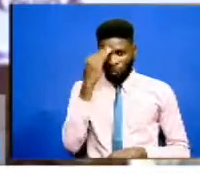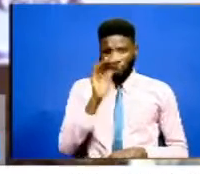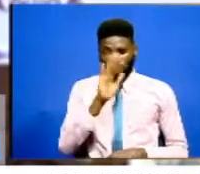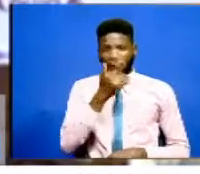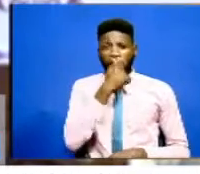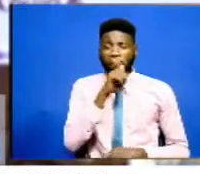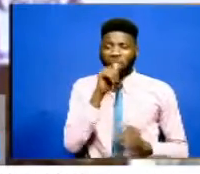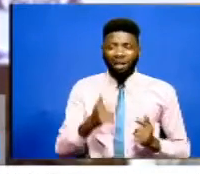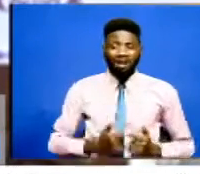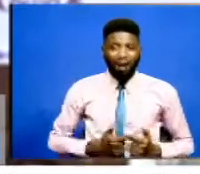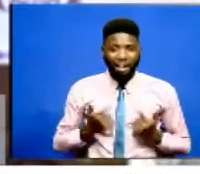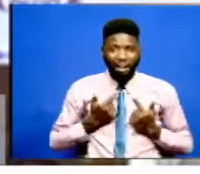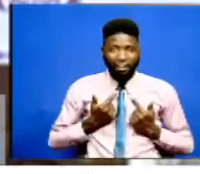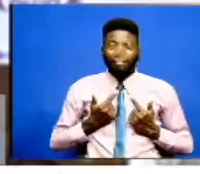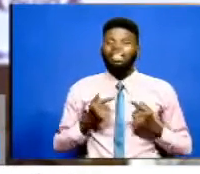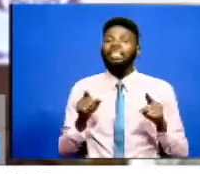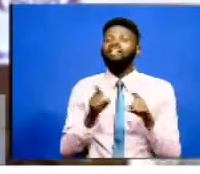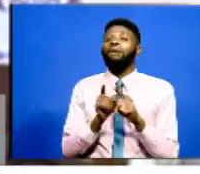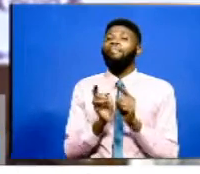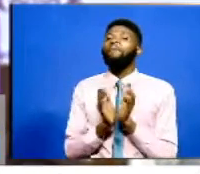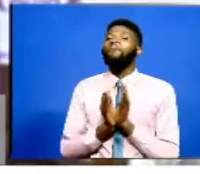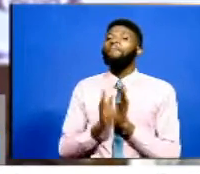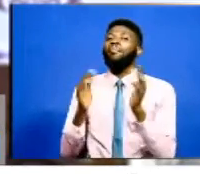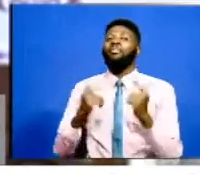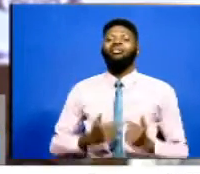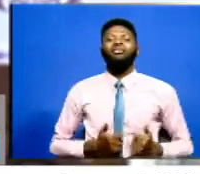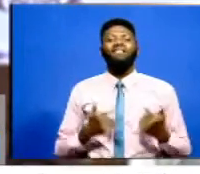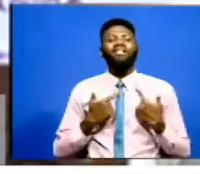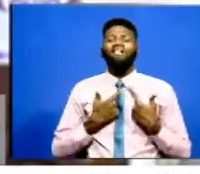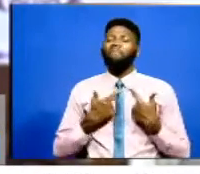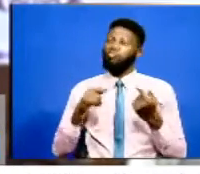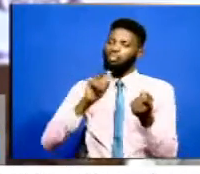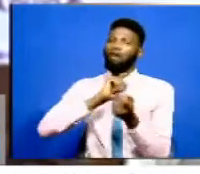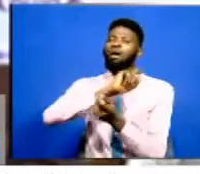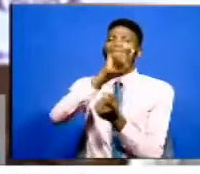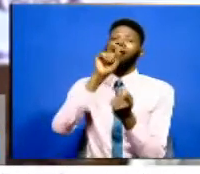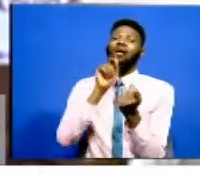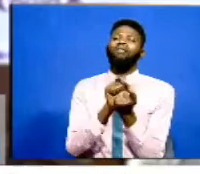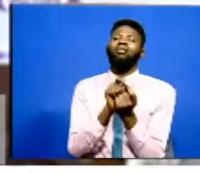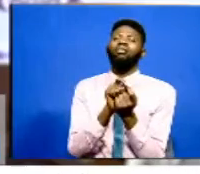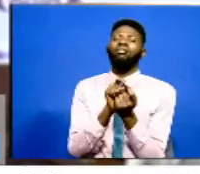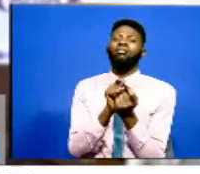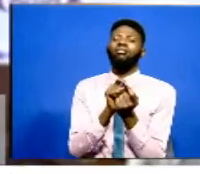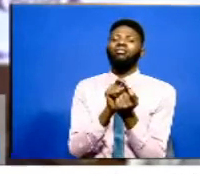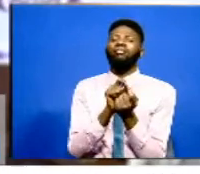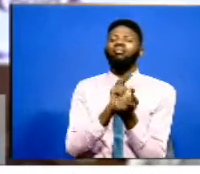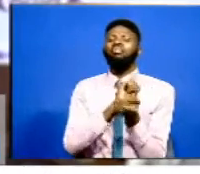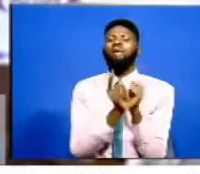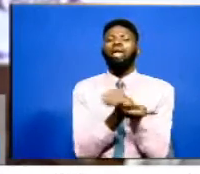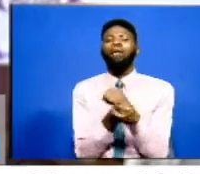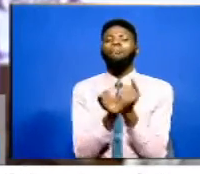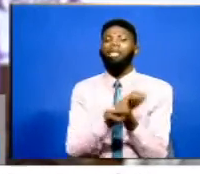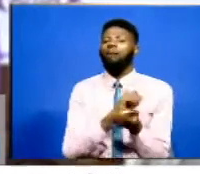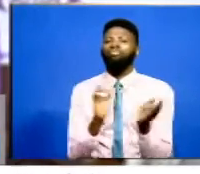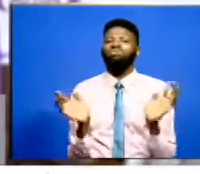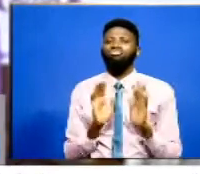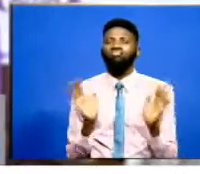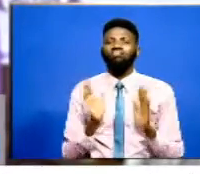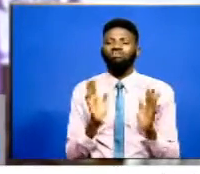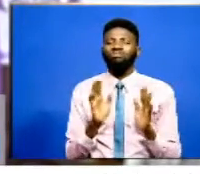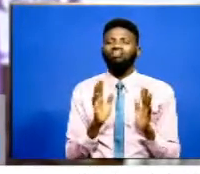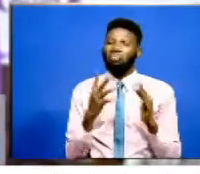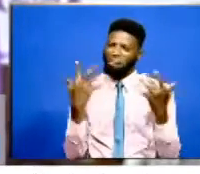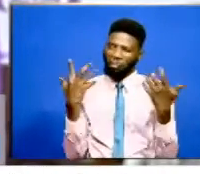life, there is a conformity. There is a union, and you glow with a